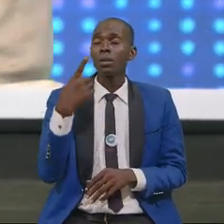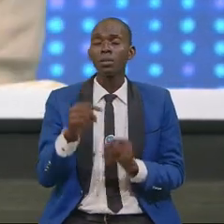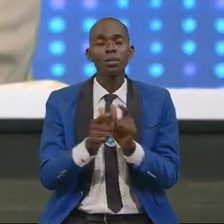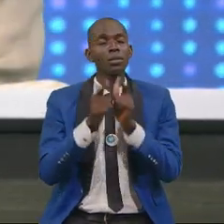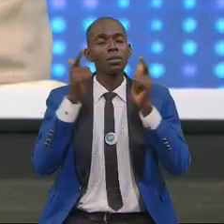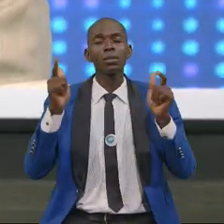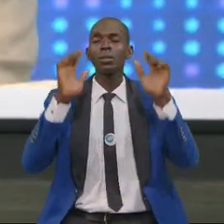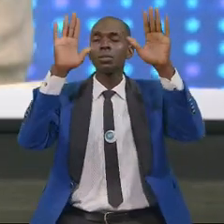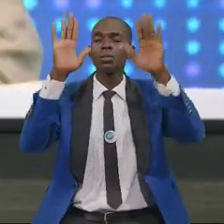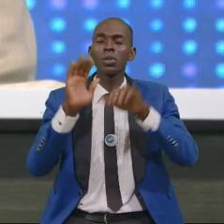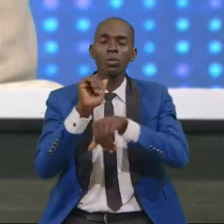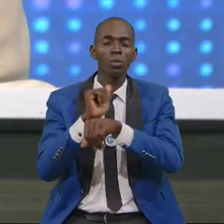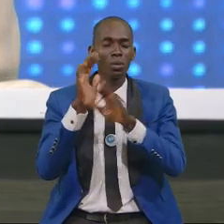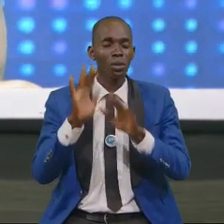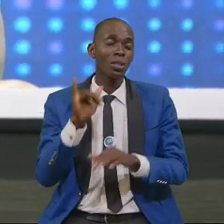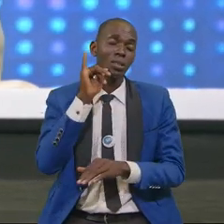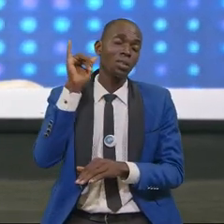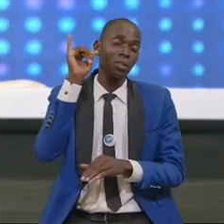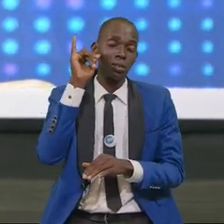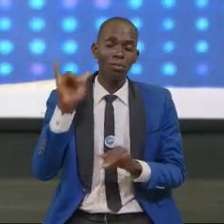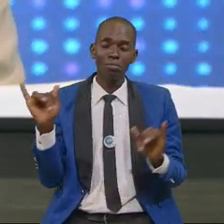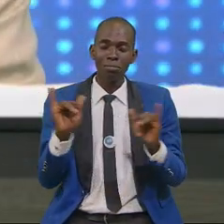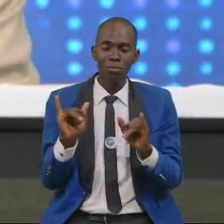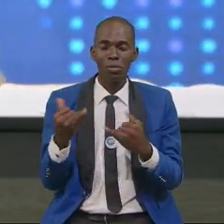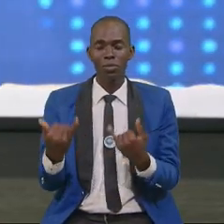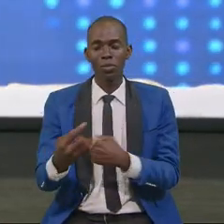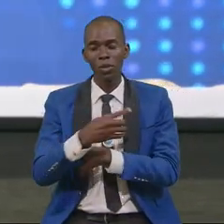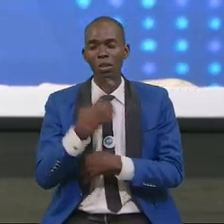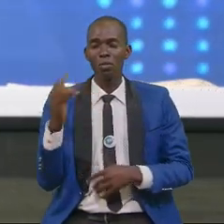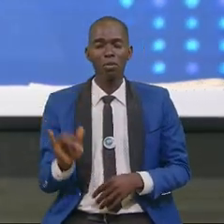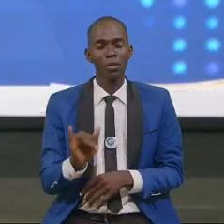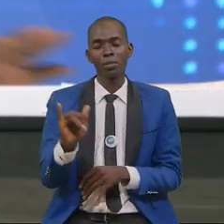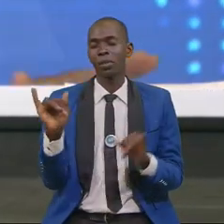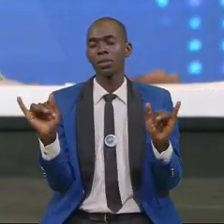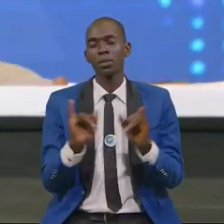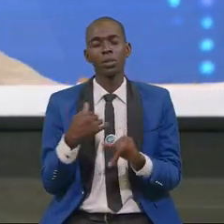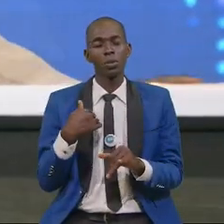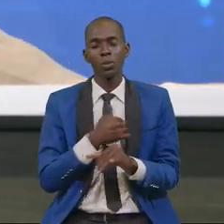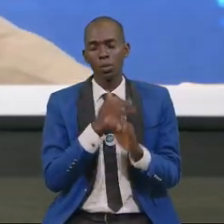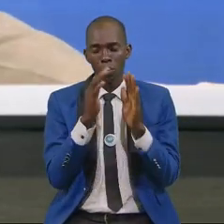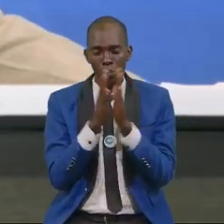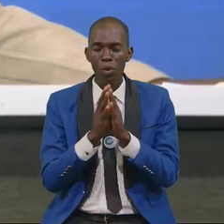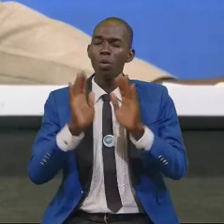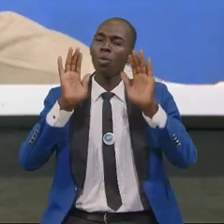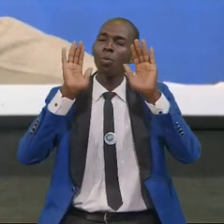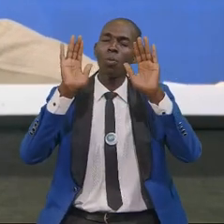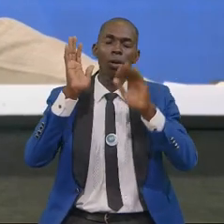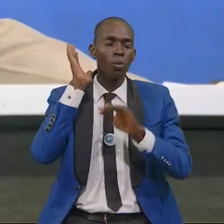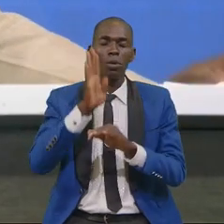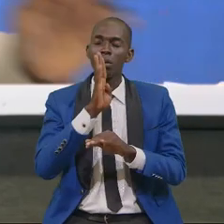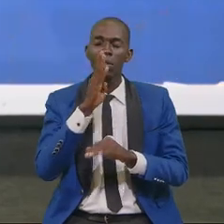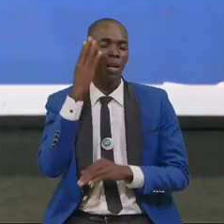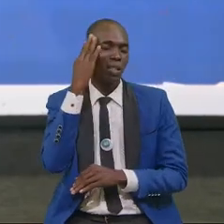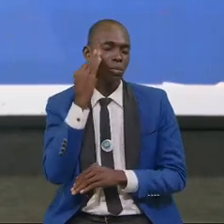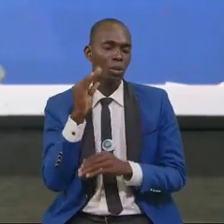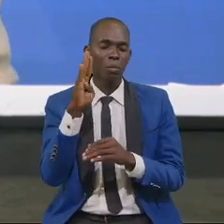The same yesterday, today, and forever. And we pray signs and wonders will be experienced by